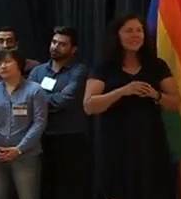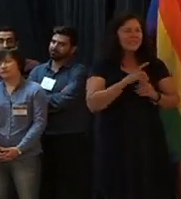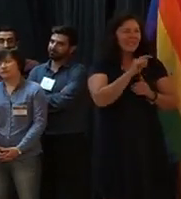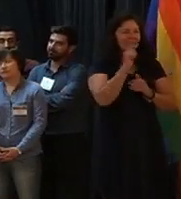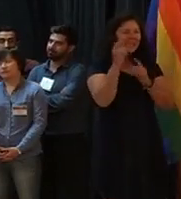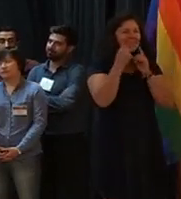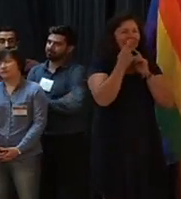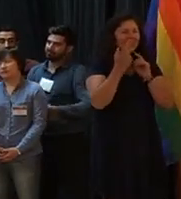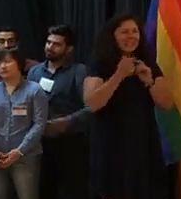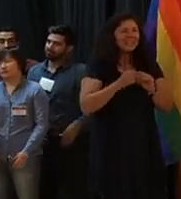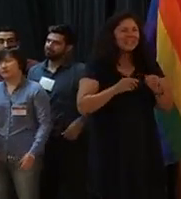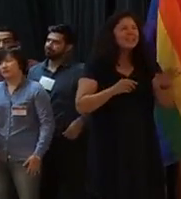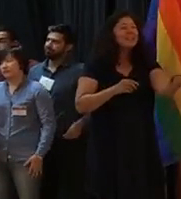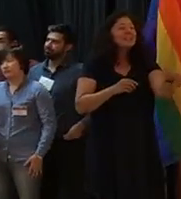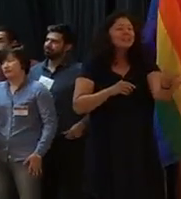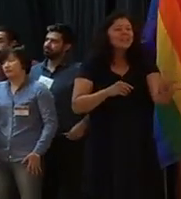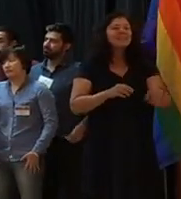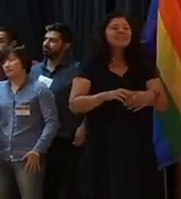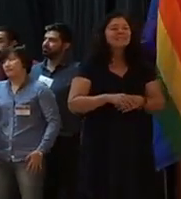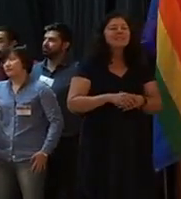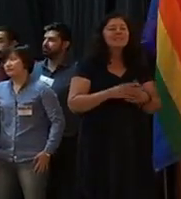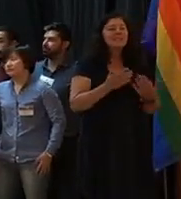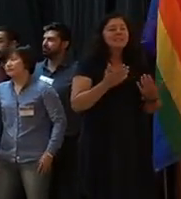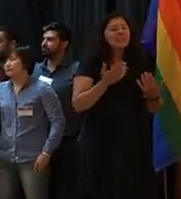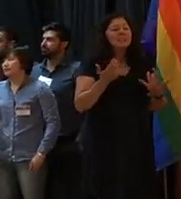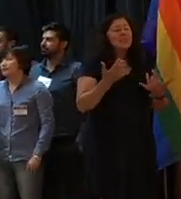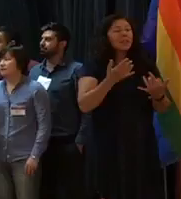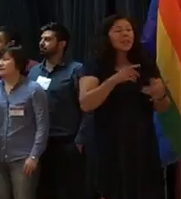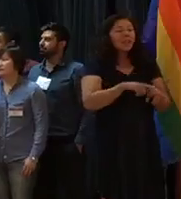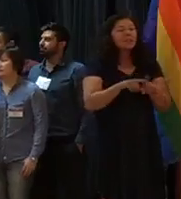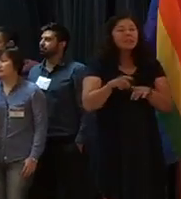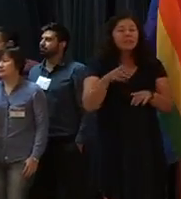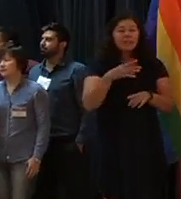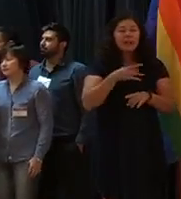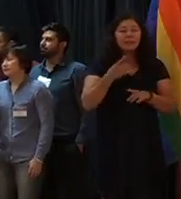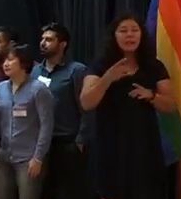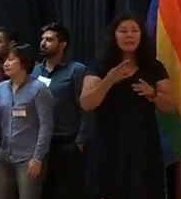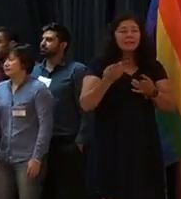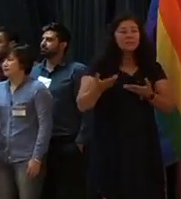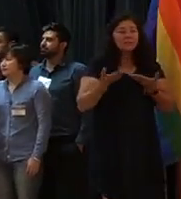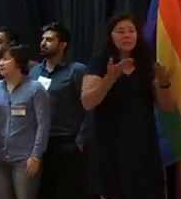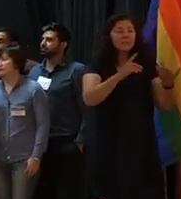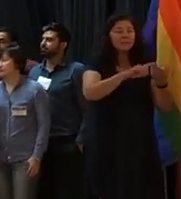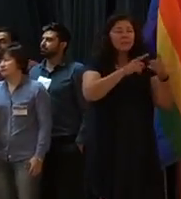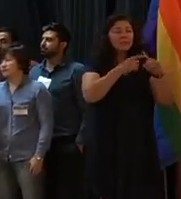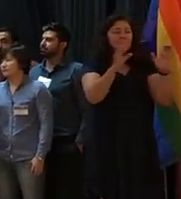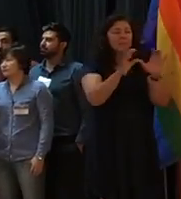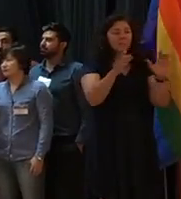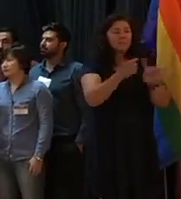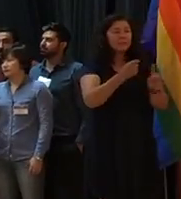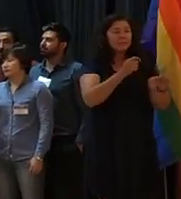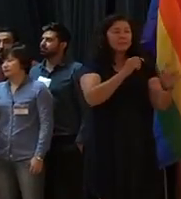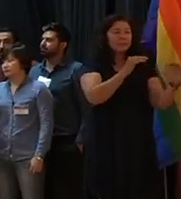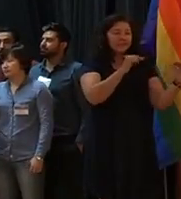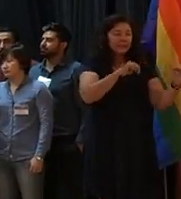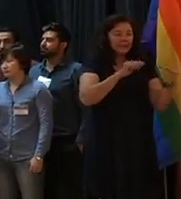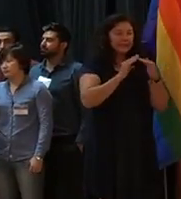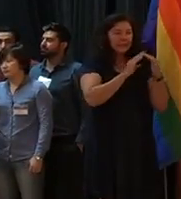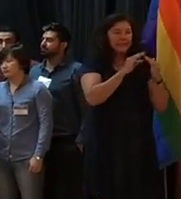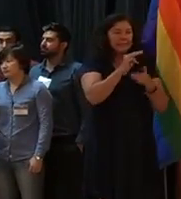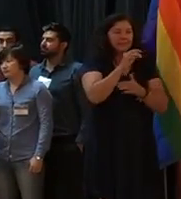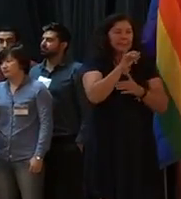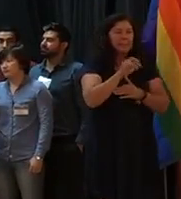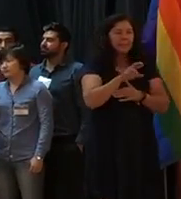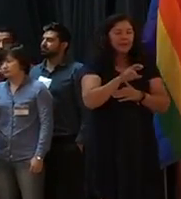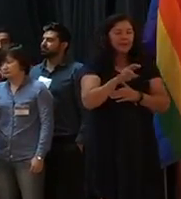I introduce Bruce Abrams, Chair of the International Affairs Board, to present friendship certificates from the city's mayor called